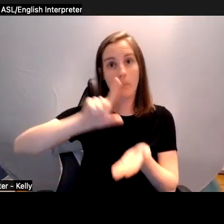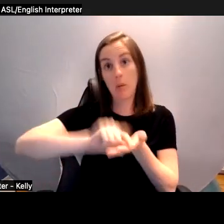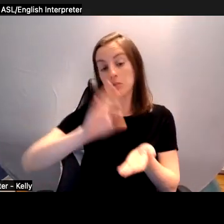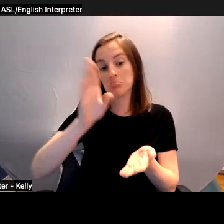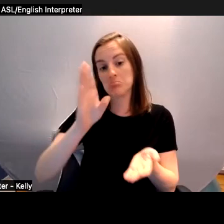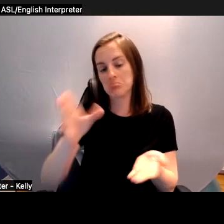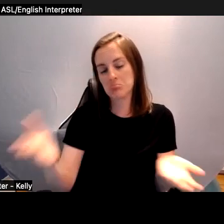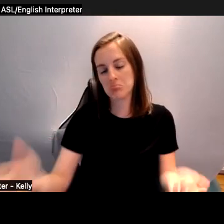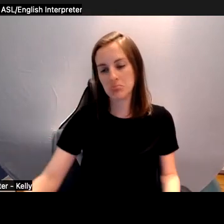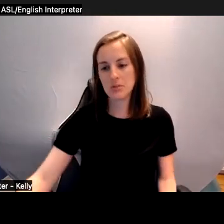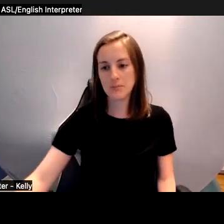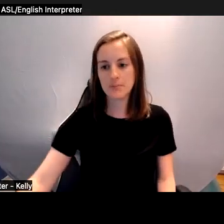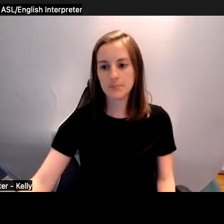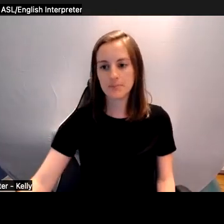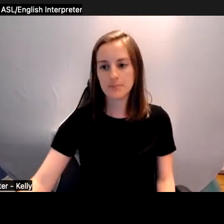future.